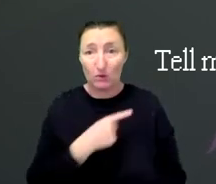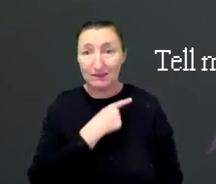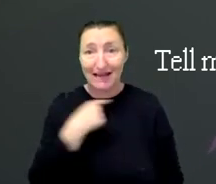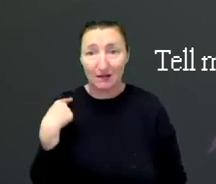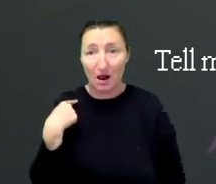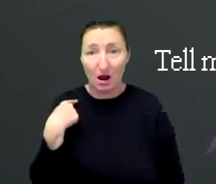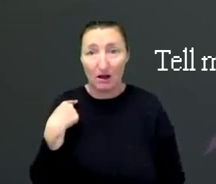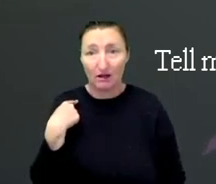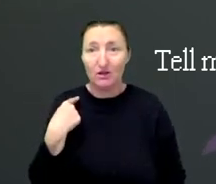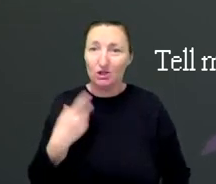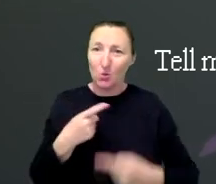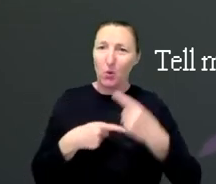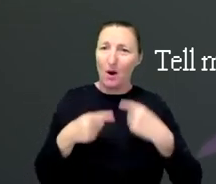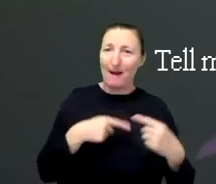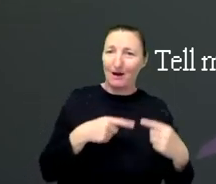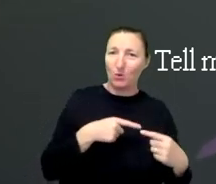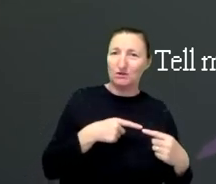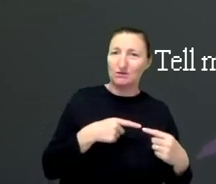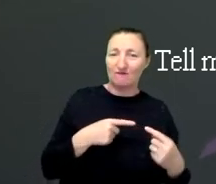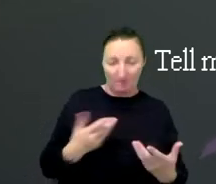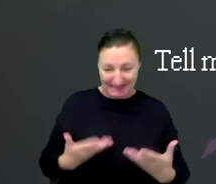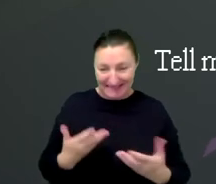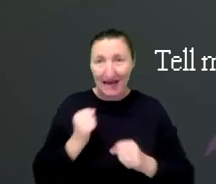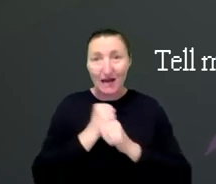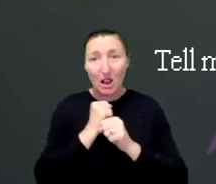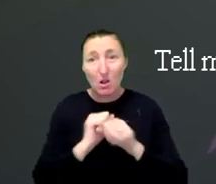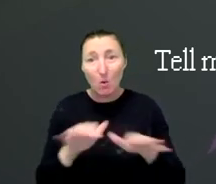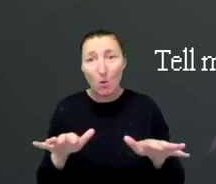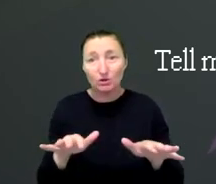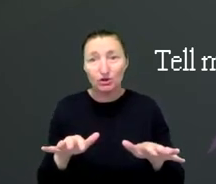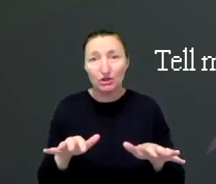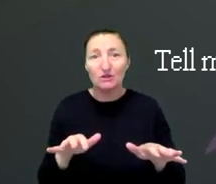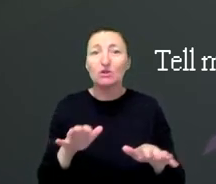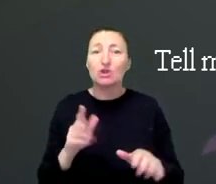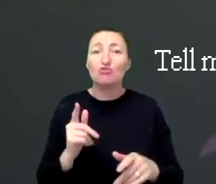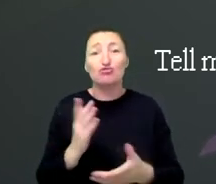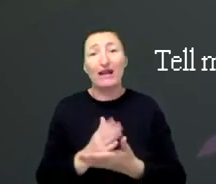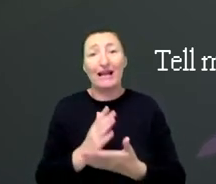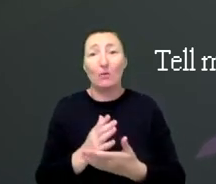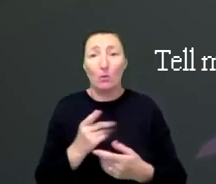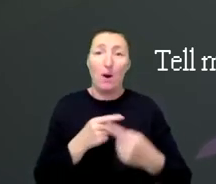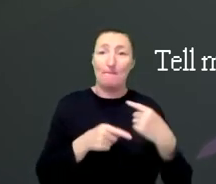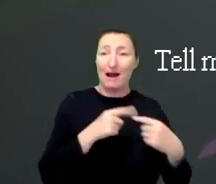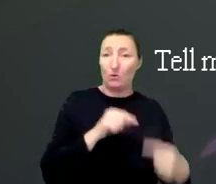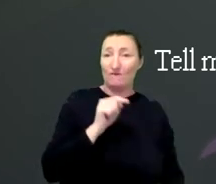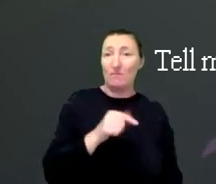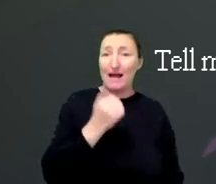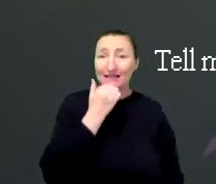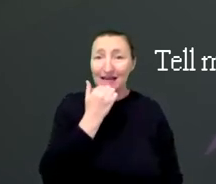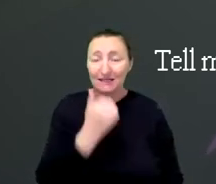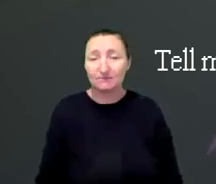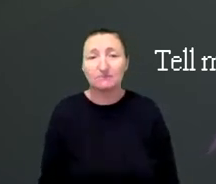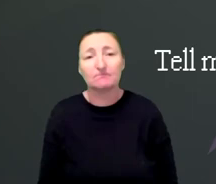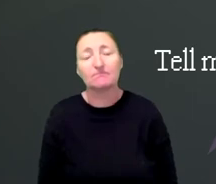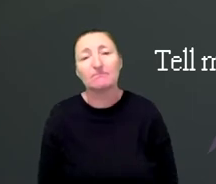from there, and now we're here. So yeah, it was a success, I suppose. Totally. Yeah. I think also, like, at least for me,